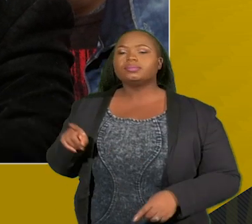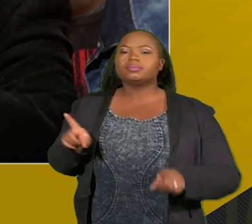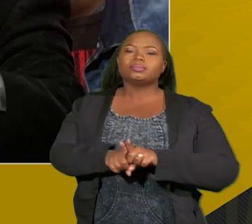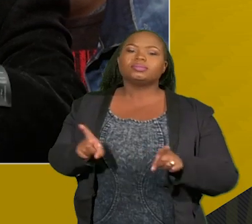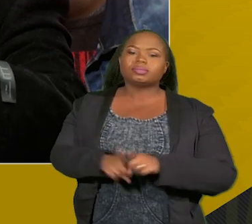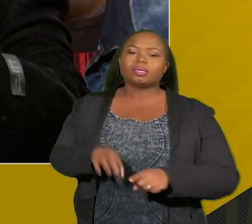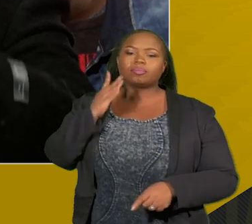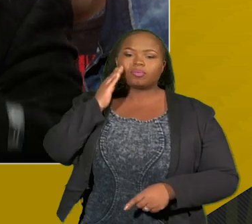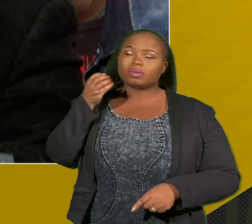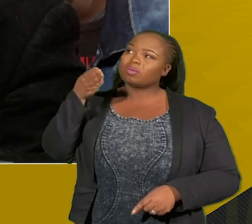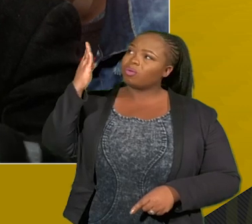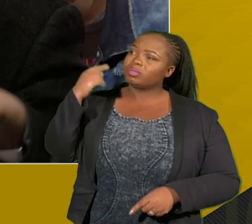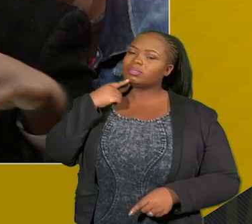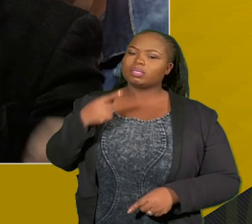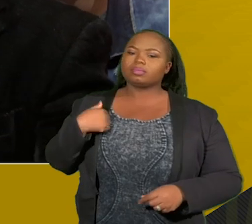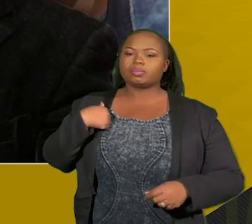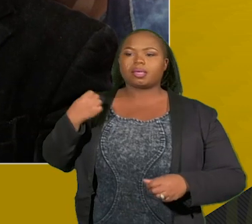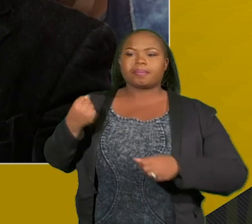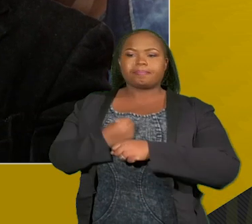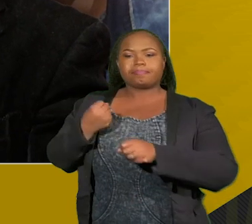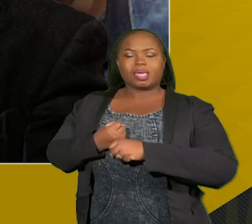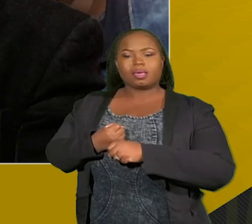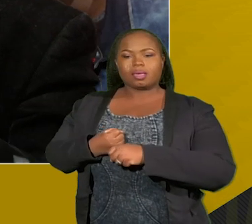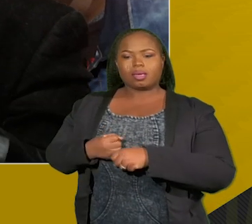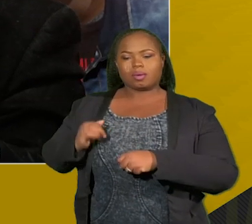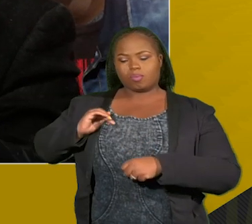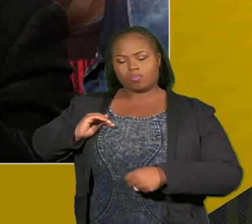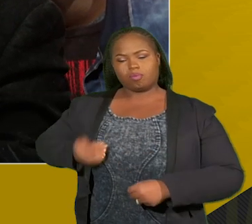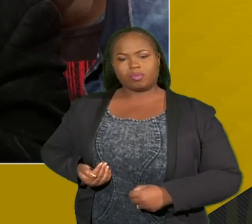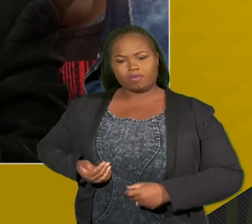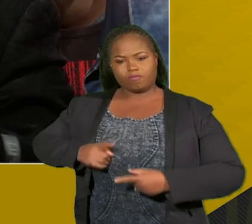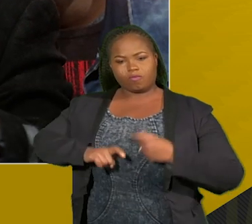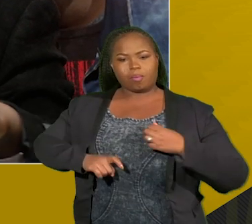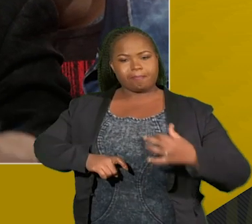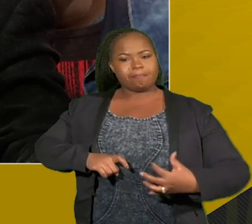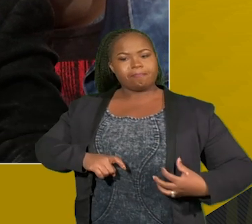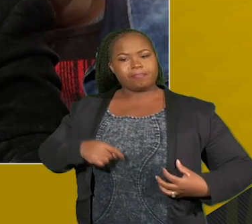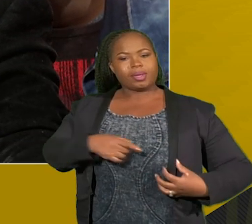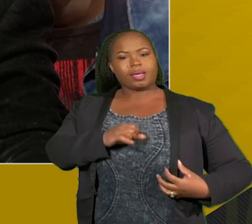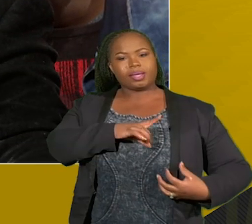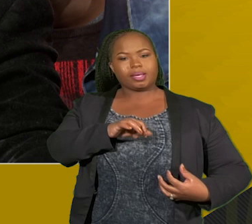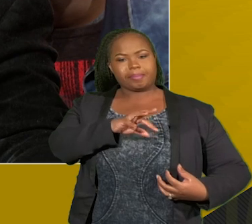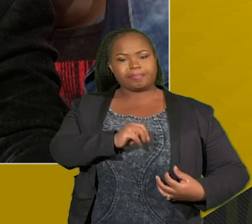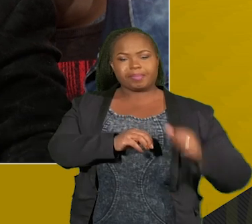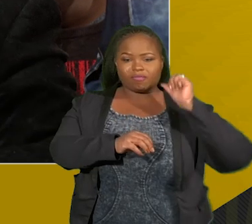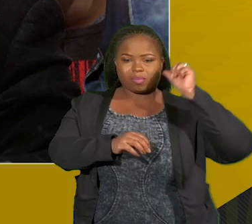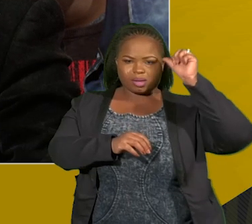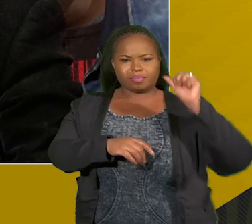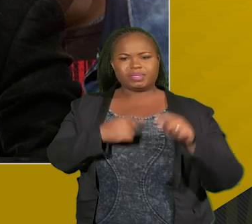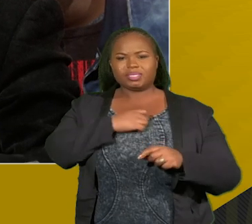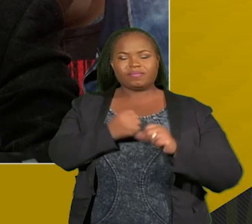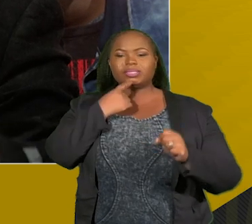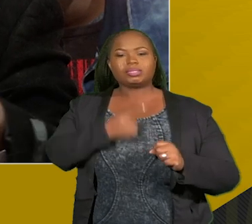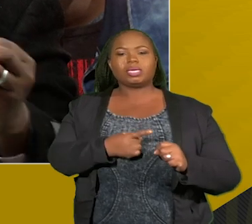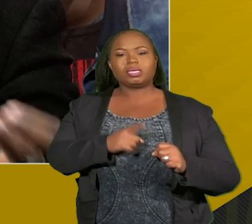re ke dira mosadi from Adam, right? Modimo ha re Adam should have dominion over the woman. He did not